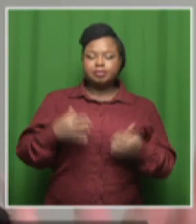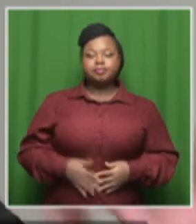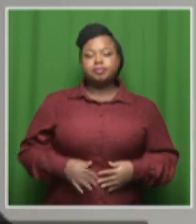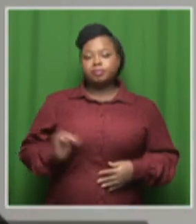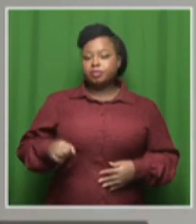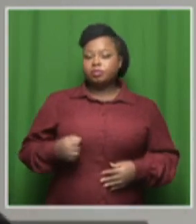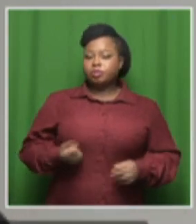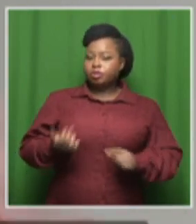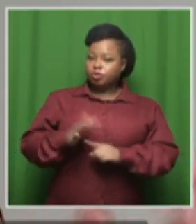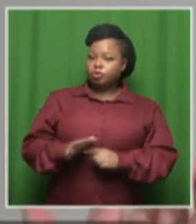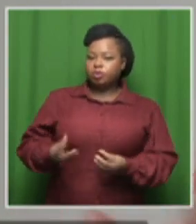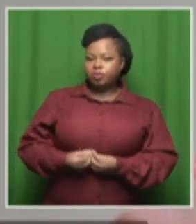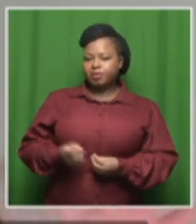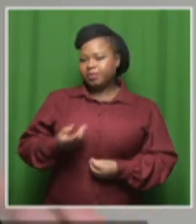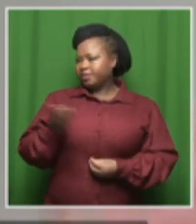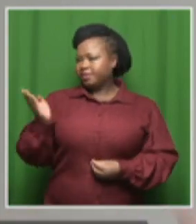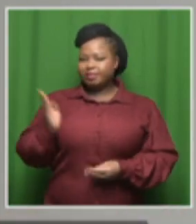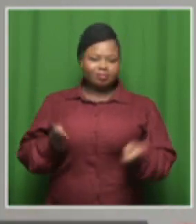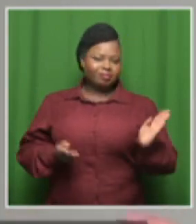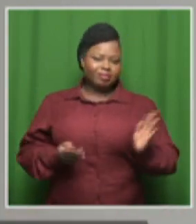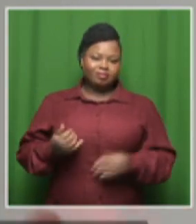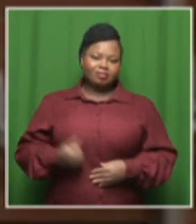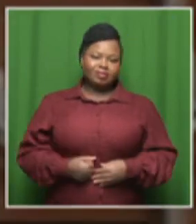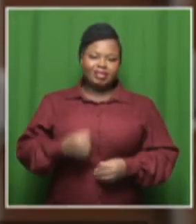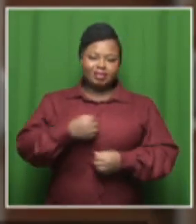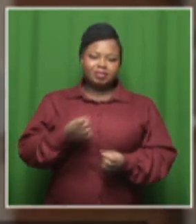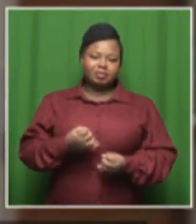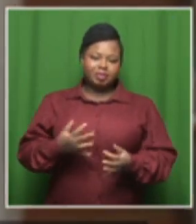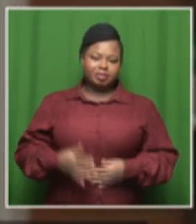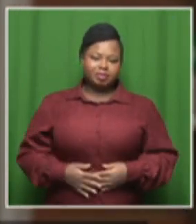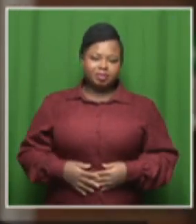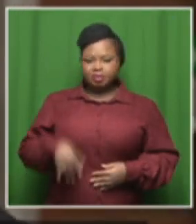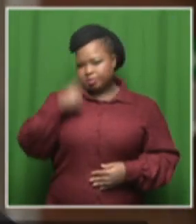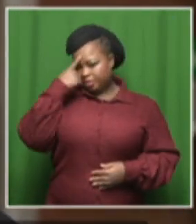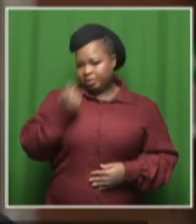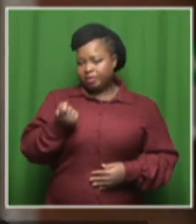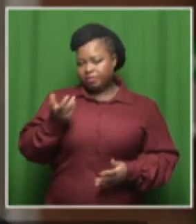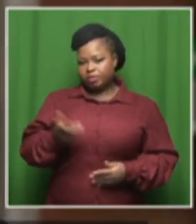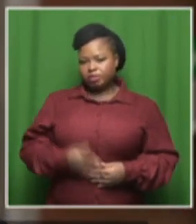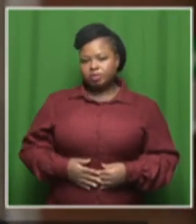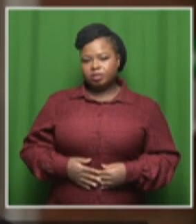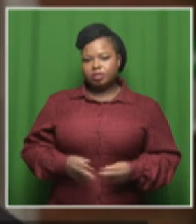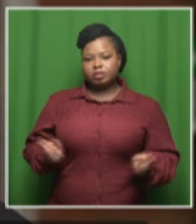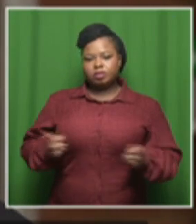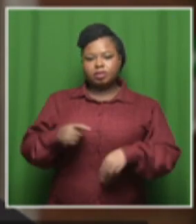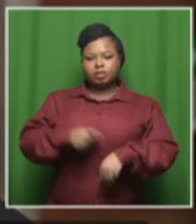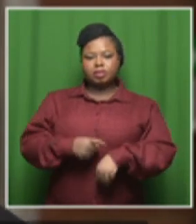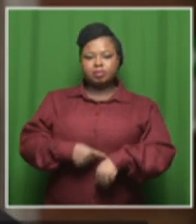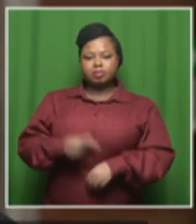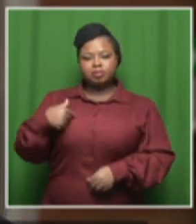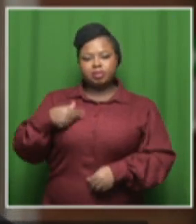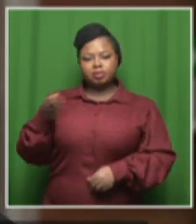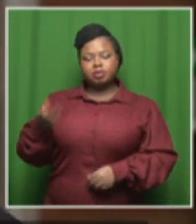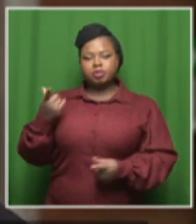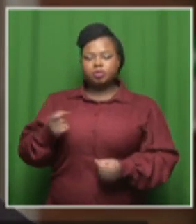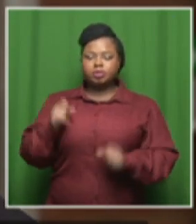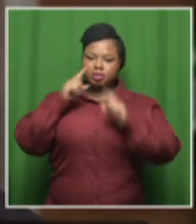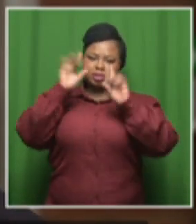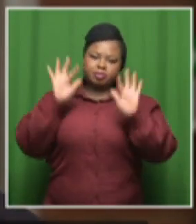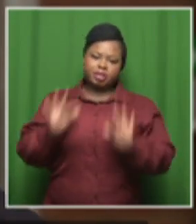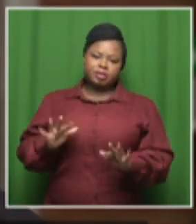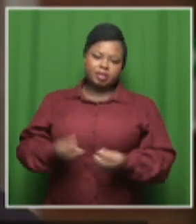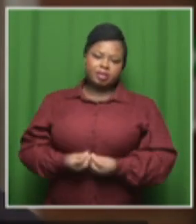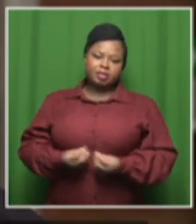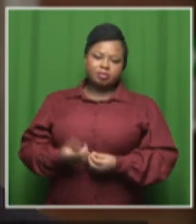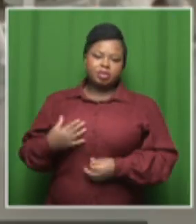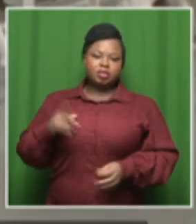and especially to share it with all these people that I love so much. I just can't believe that in such a short span of time that I'm able to do such amazing things. I